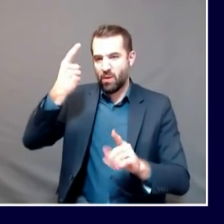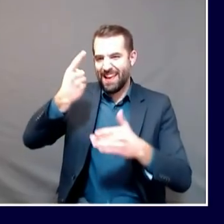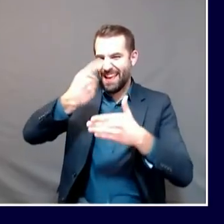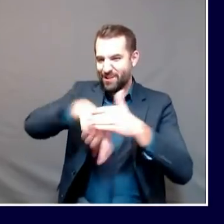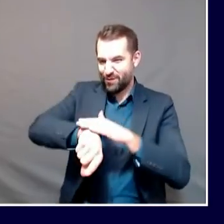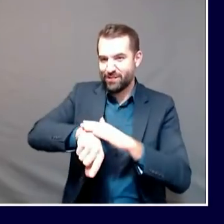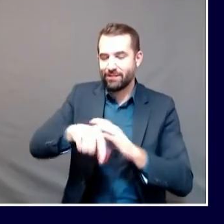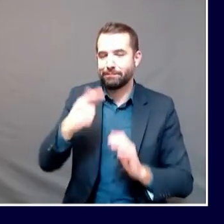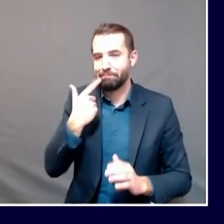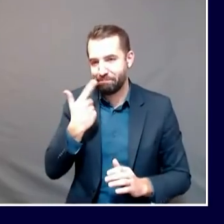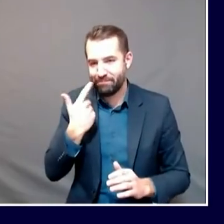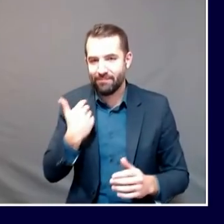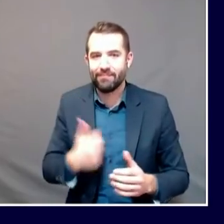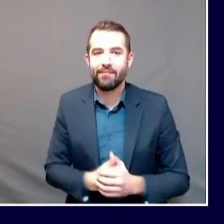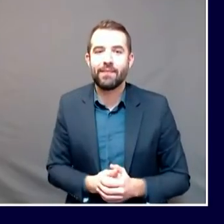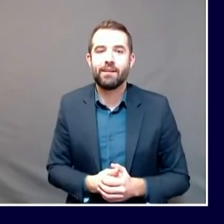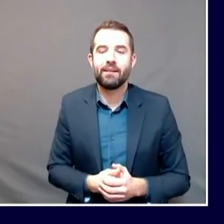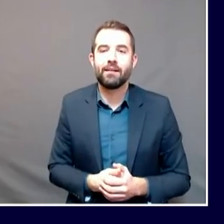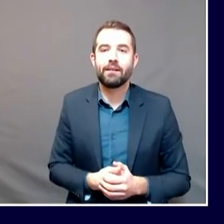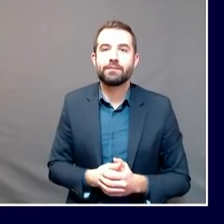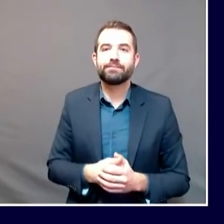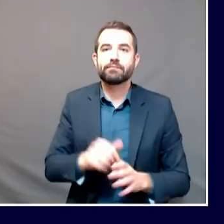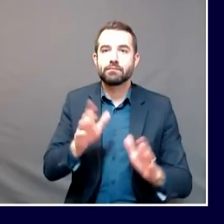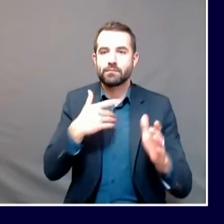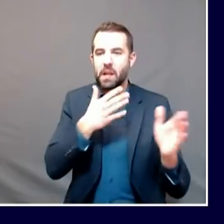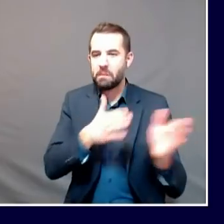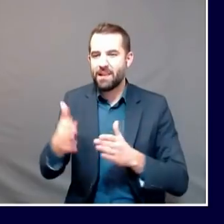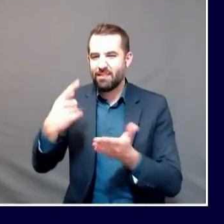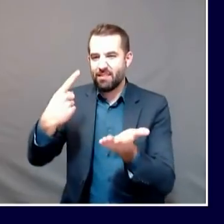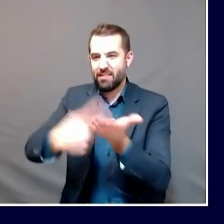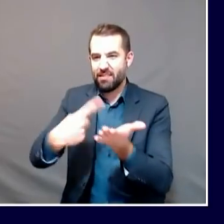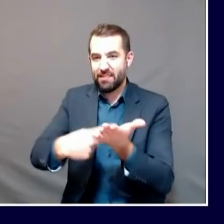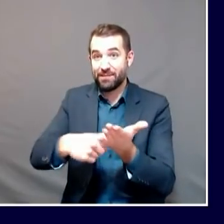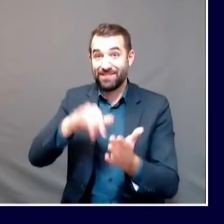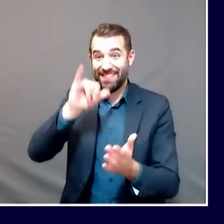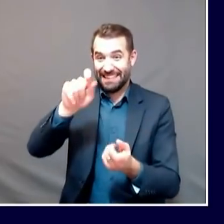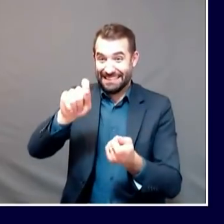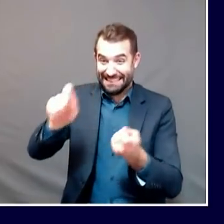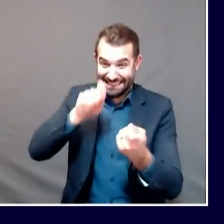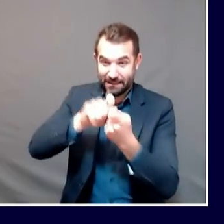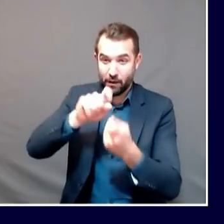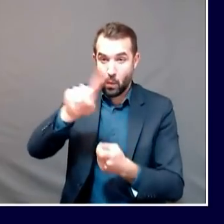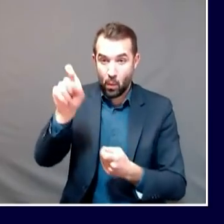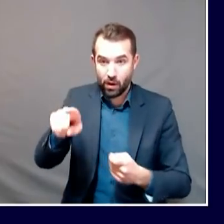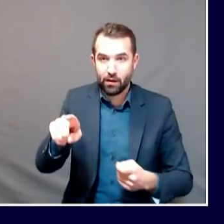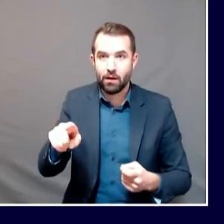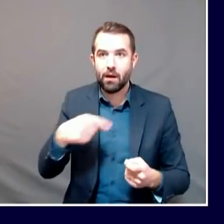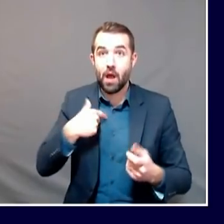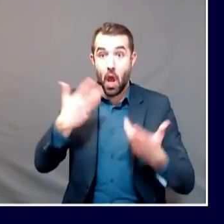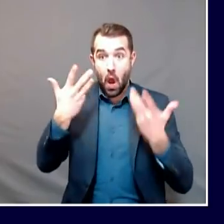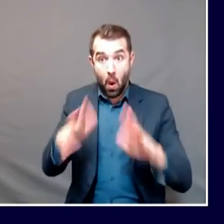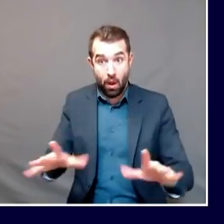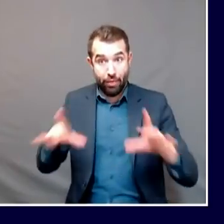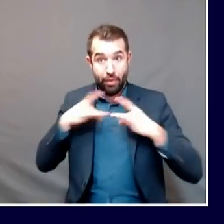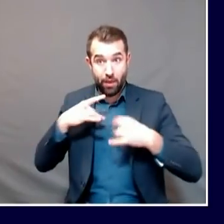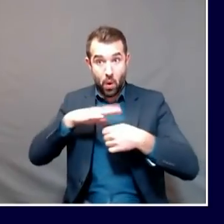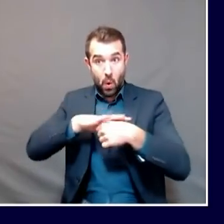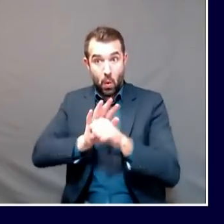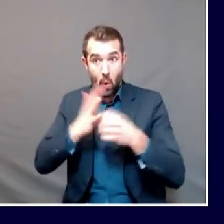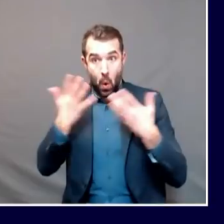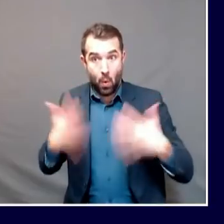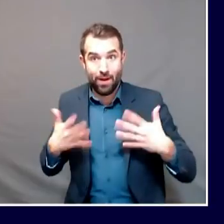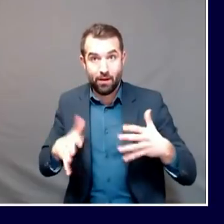be, if I already had COVID-19, do I still need to be vaccinated? And the answer is yes. Federal health authorities